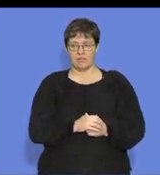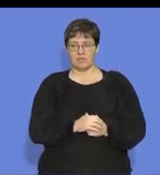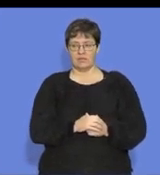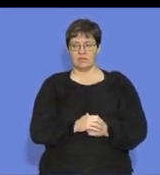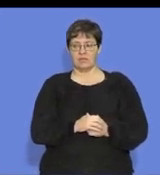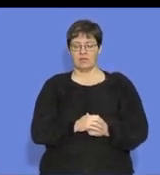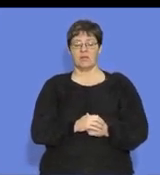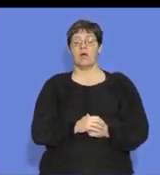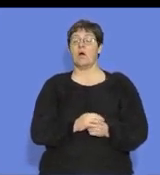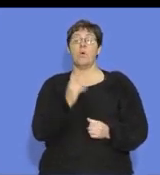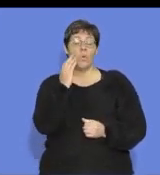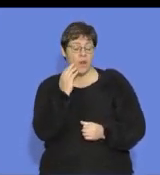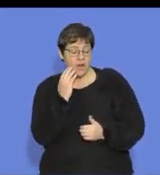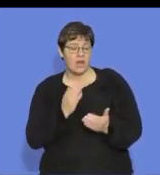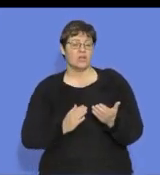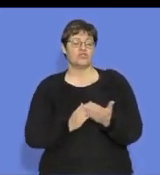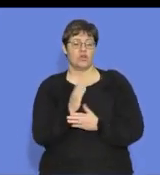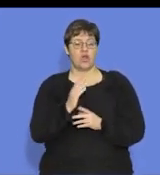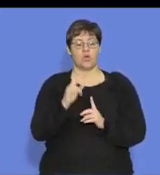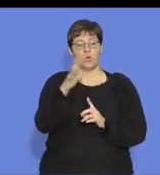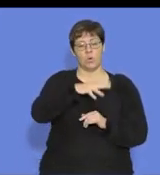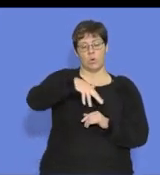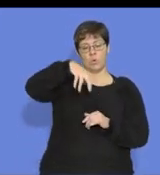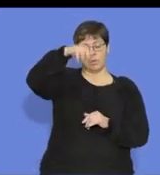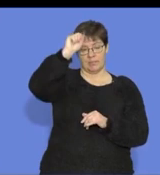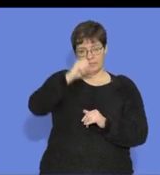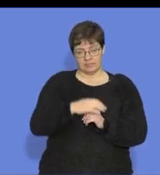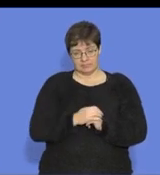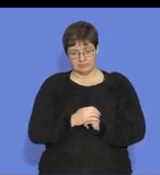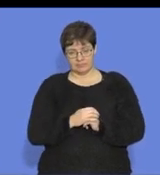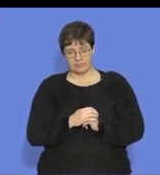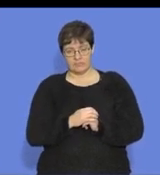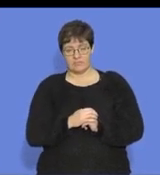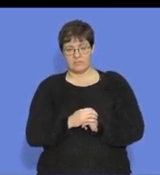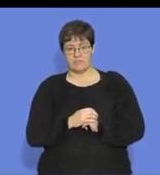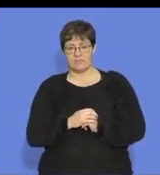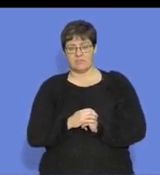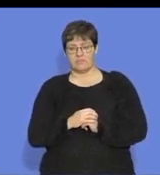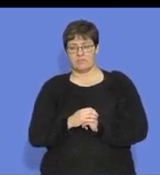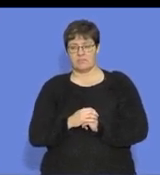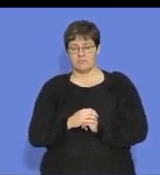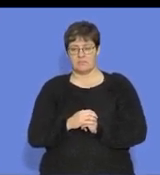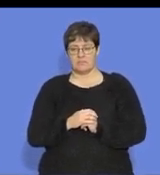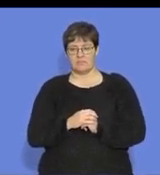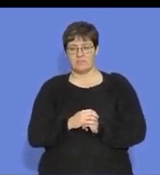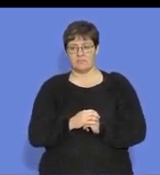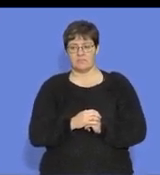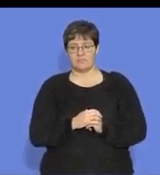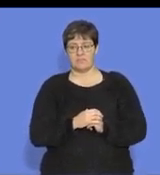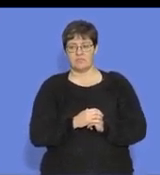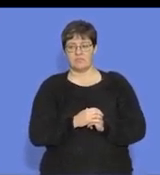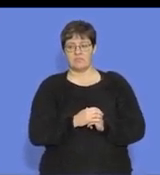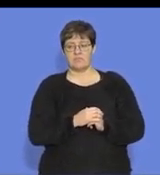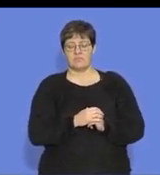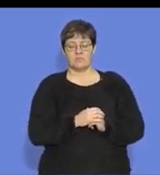the independent variable is transpiration. Then, looking at number three, which